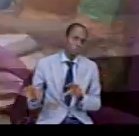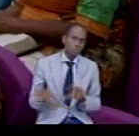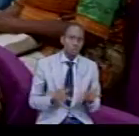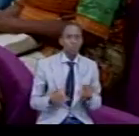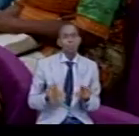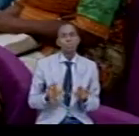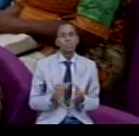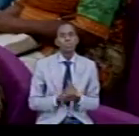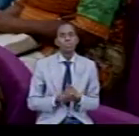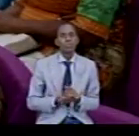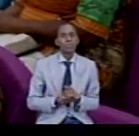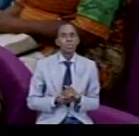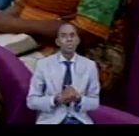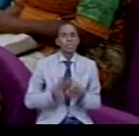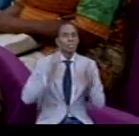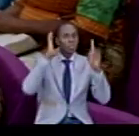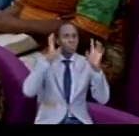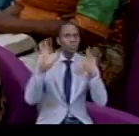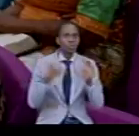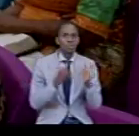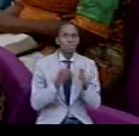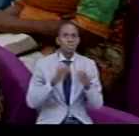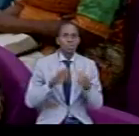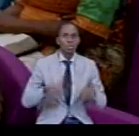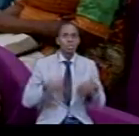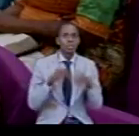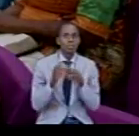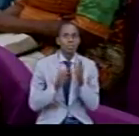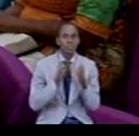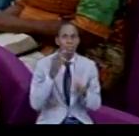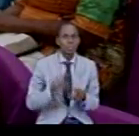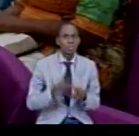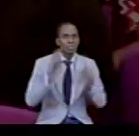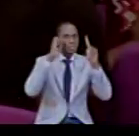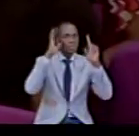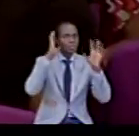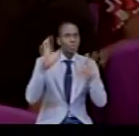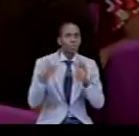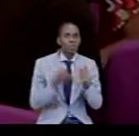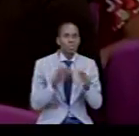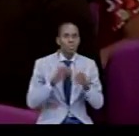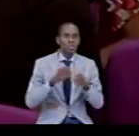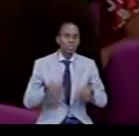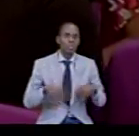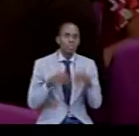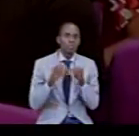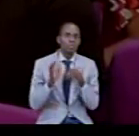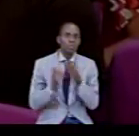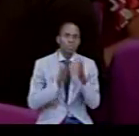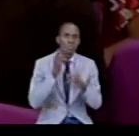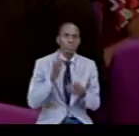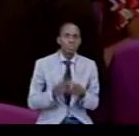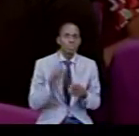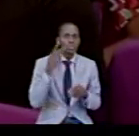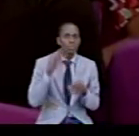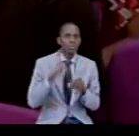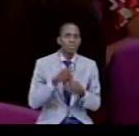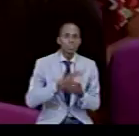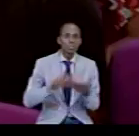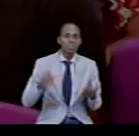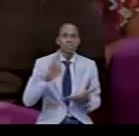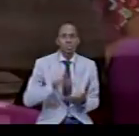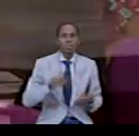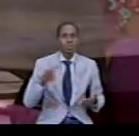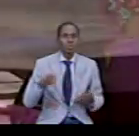to perform he'll perform your life he will do it alive look at verse 22 in verse